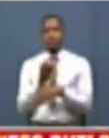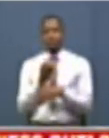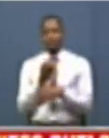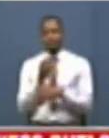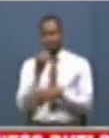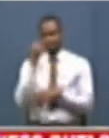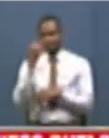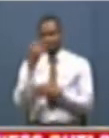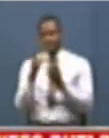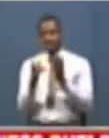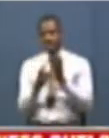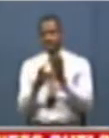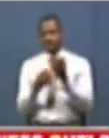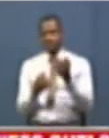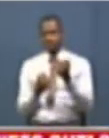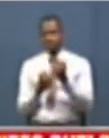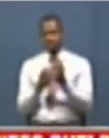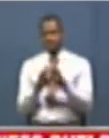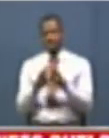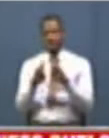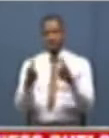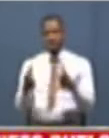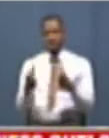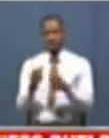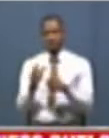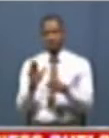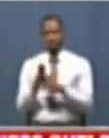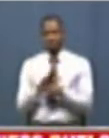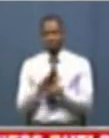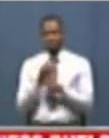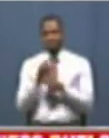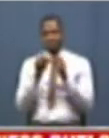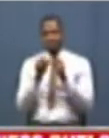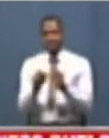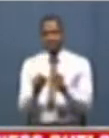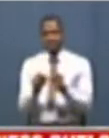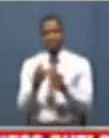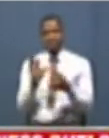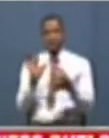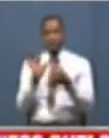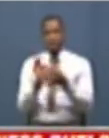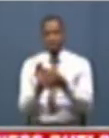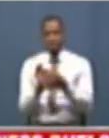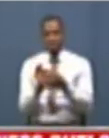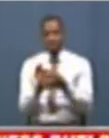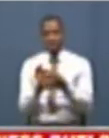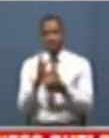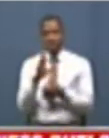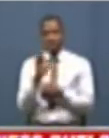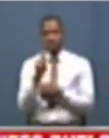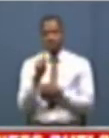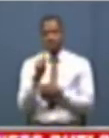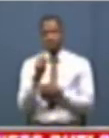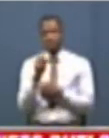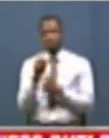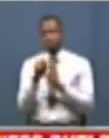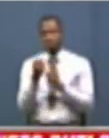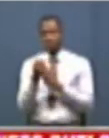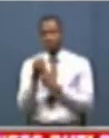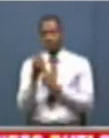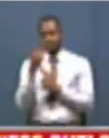Emerging technology may support greater efficiency or staying compliant. RegTech solutions, for